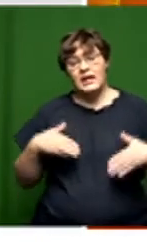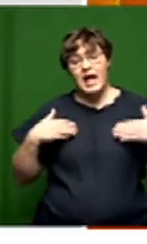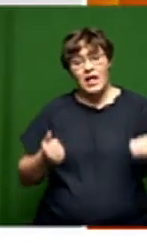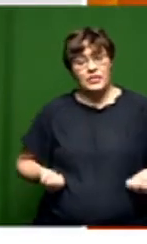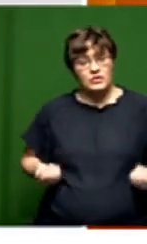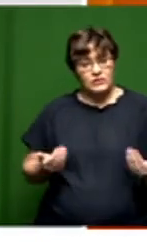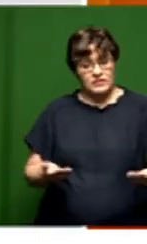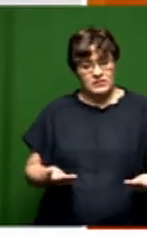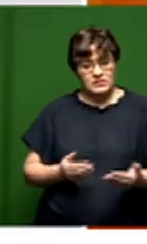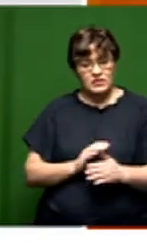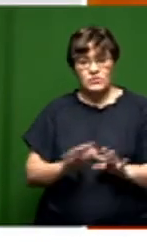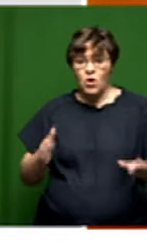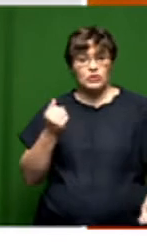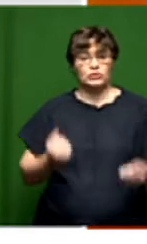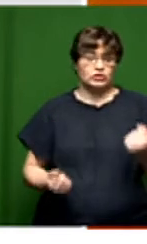that's non-judgmental.